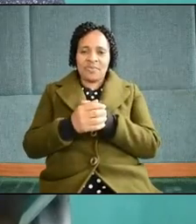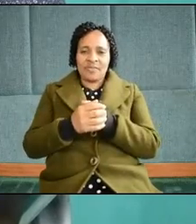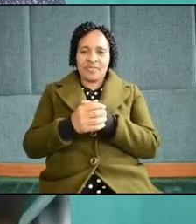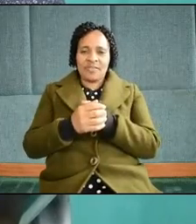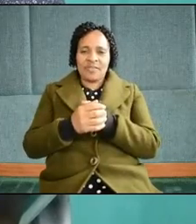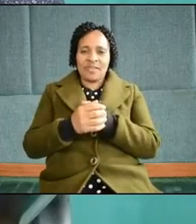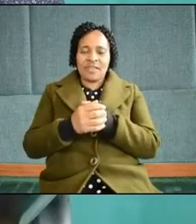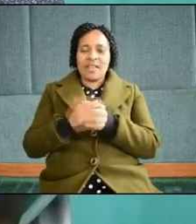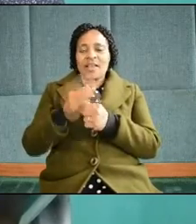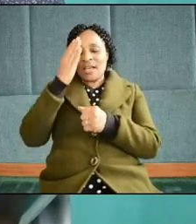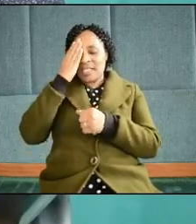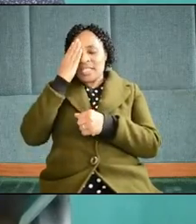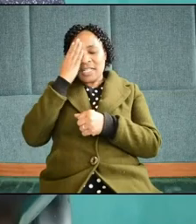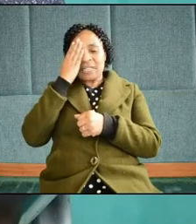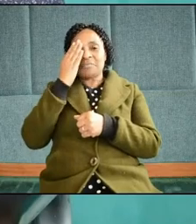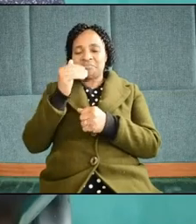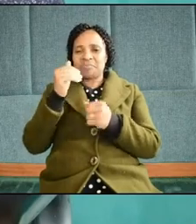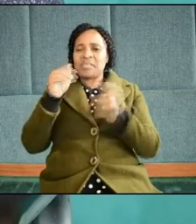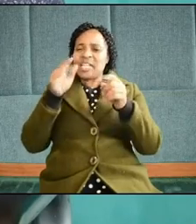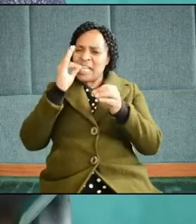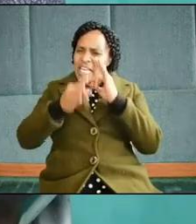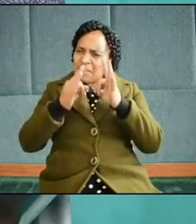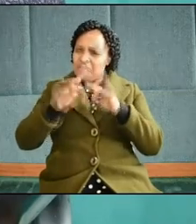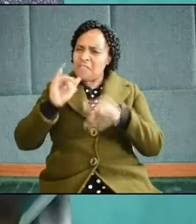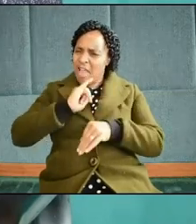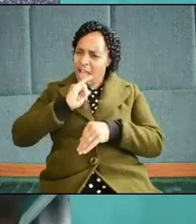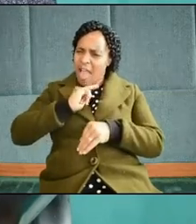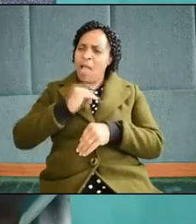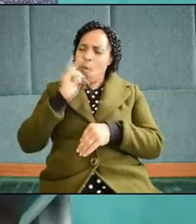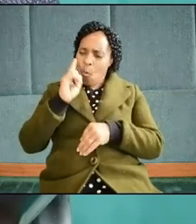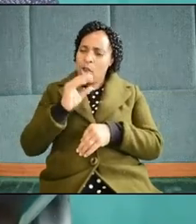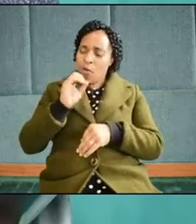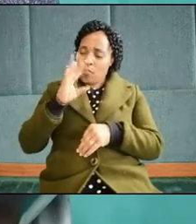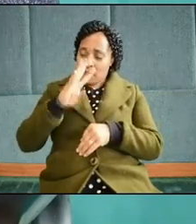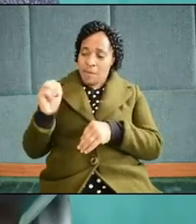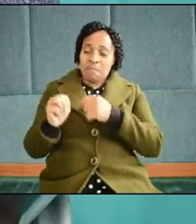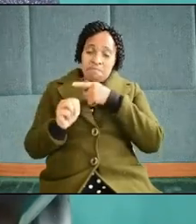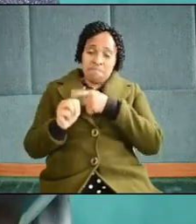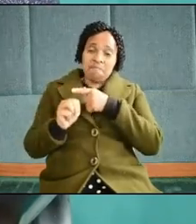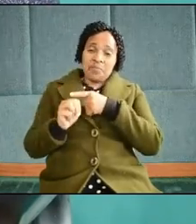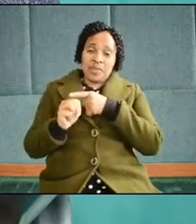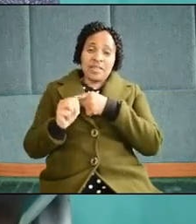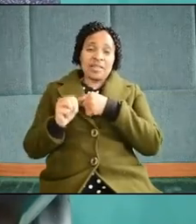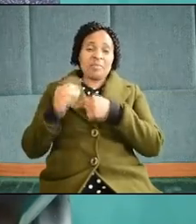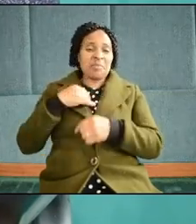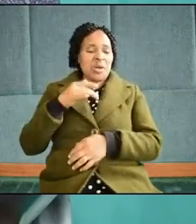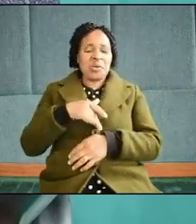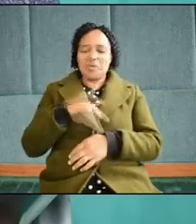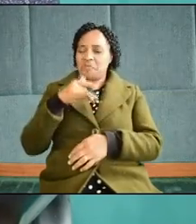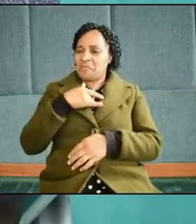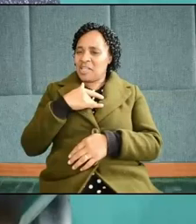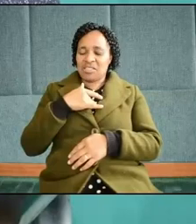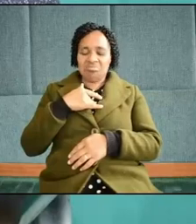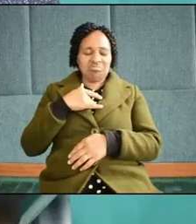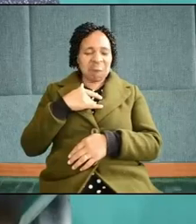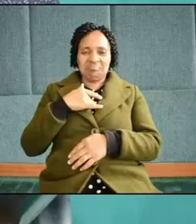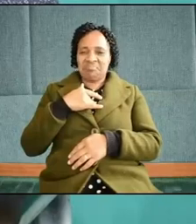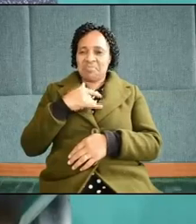see, the Israelites, mm-hmm. like, if I was one of them, I would feel like, you